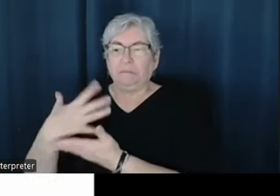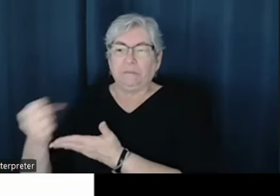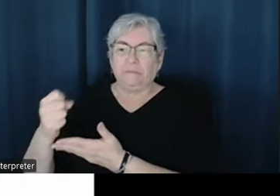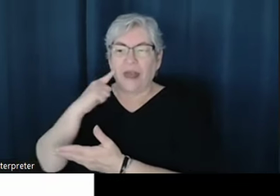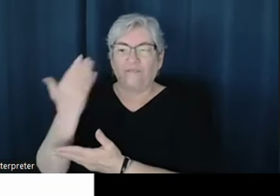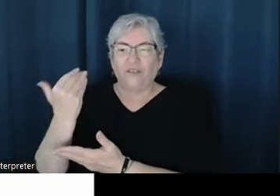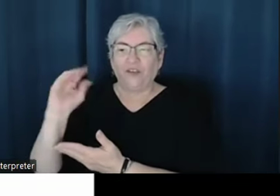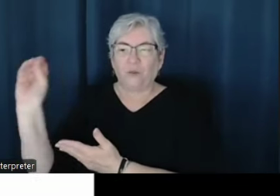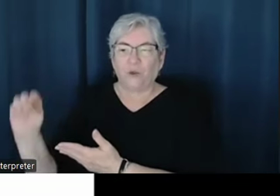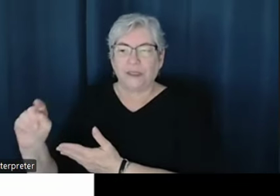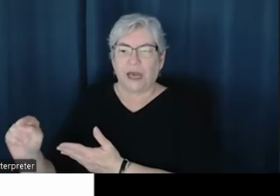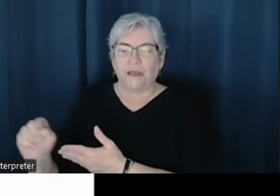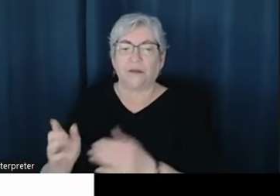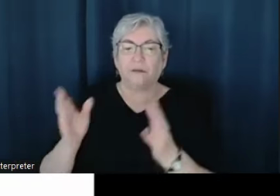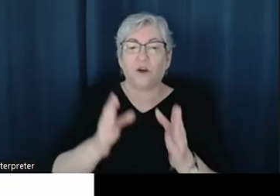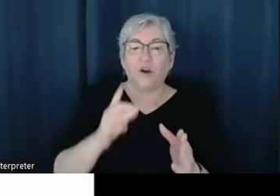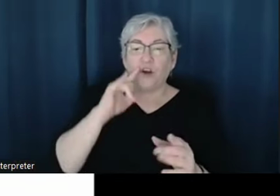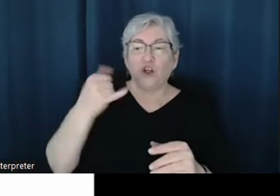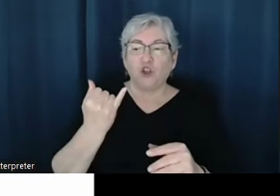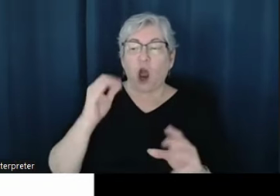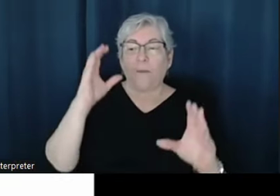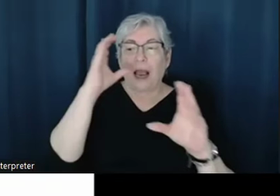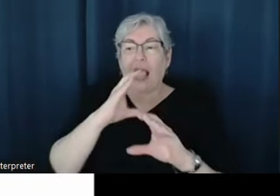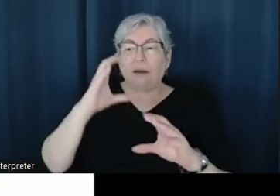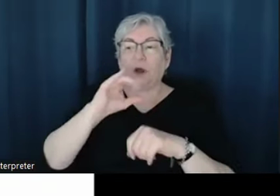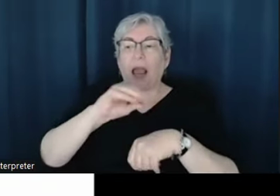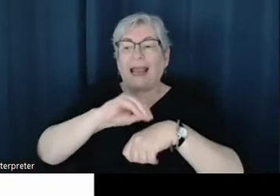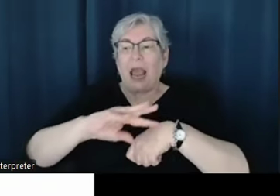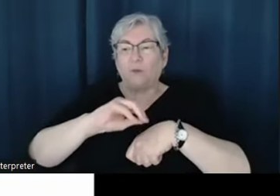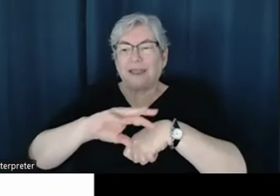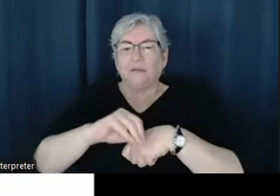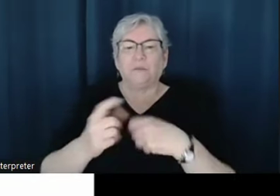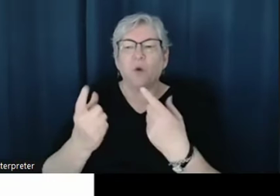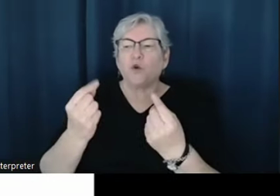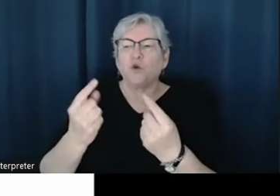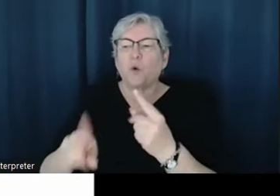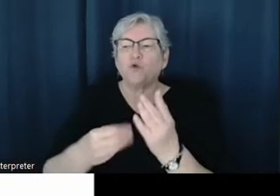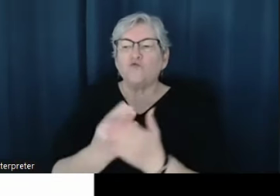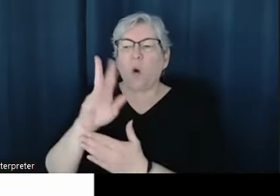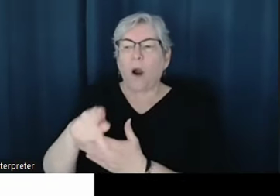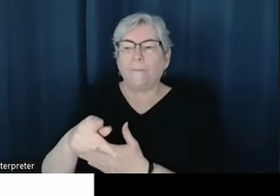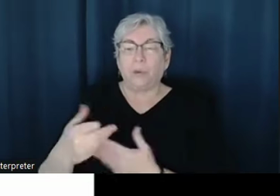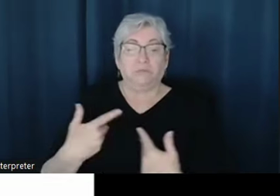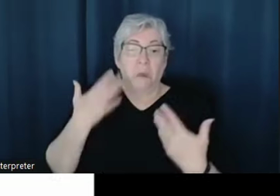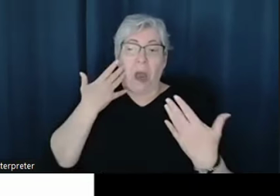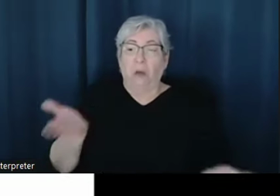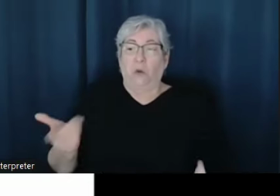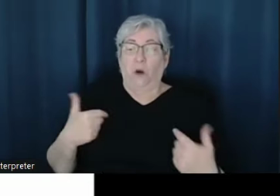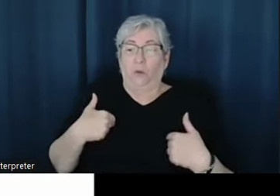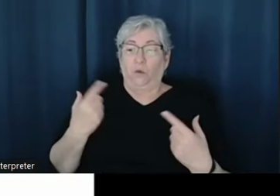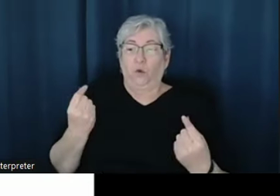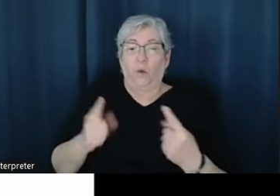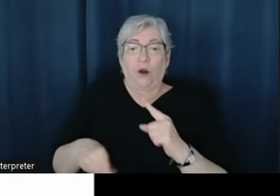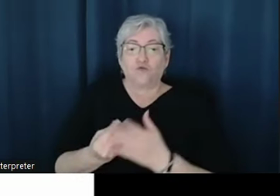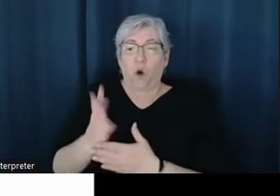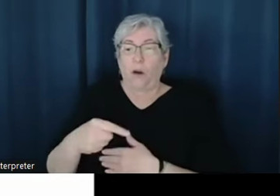the first one is job exploration counseling. What do you want to do when you grow up? I don't know what I want to do when I grow up, and